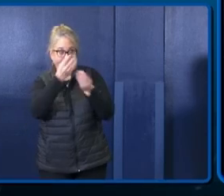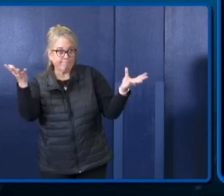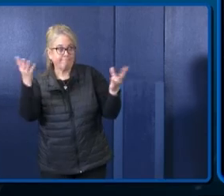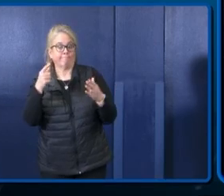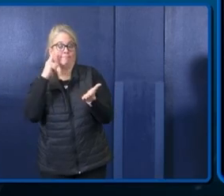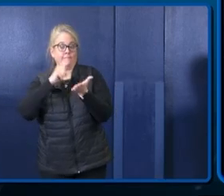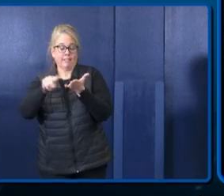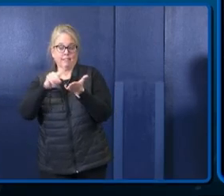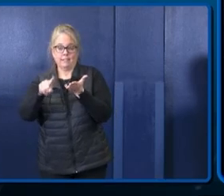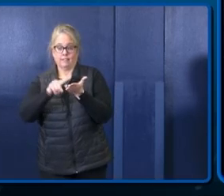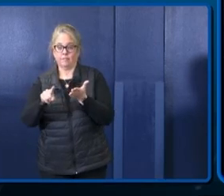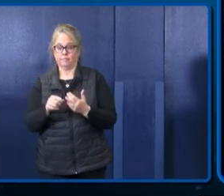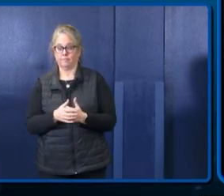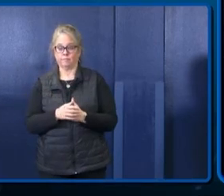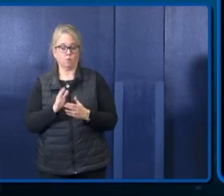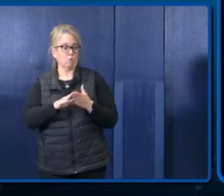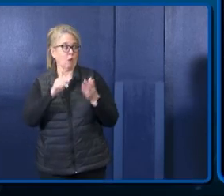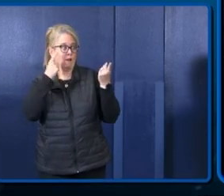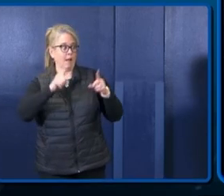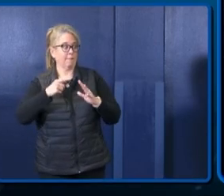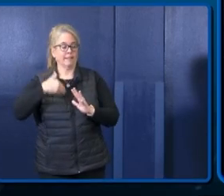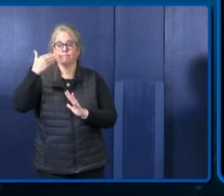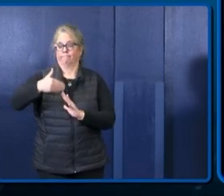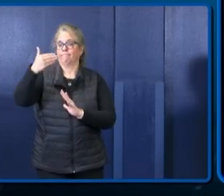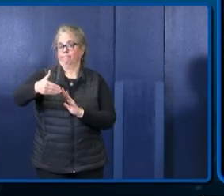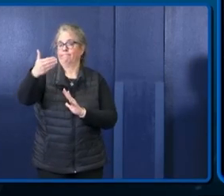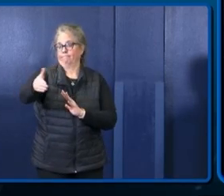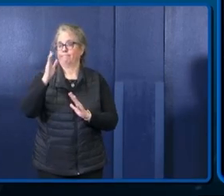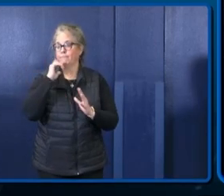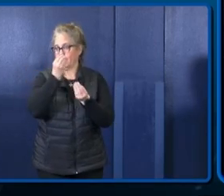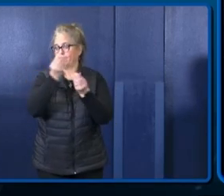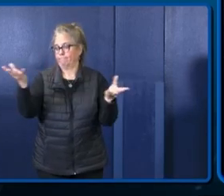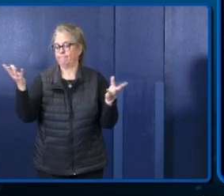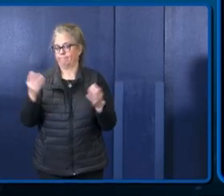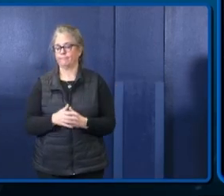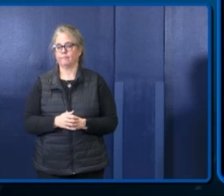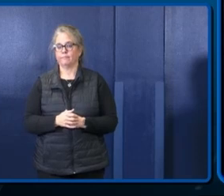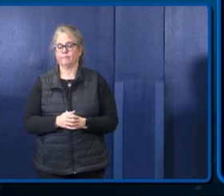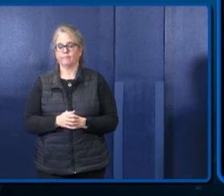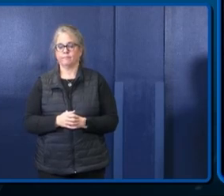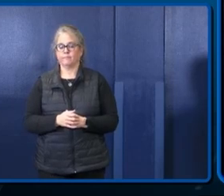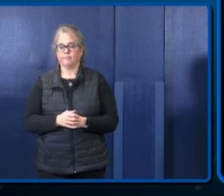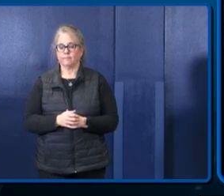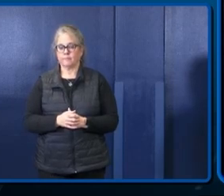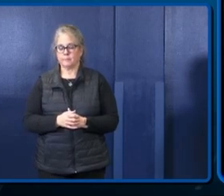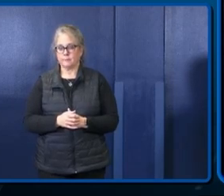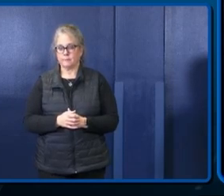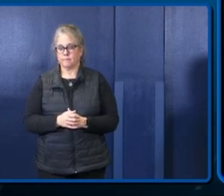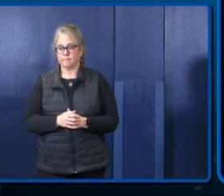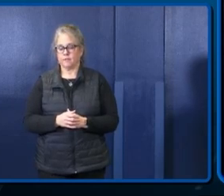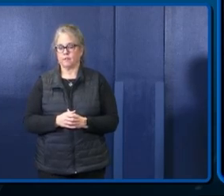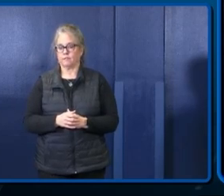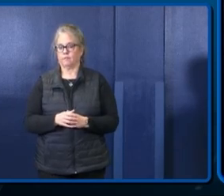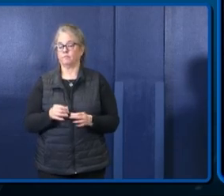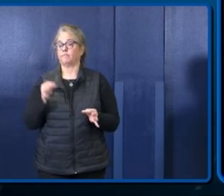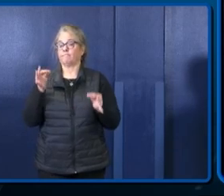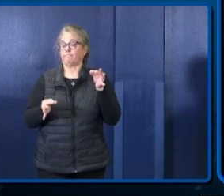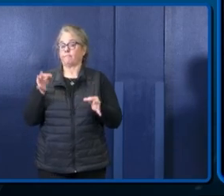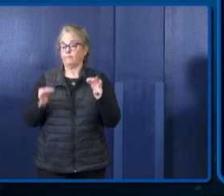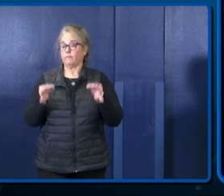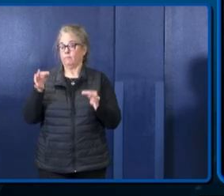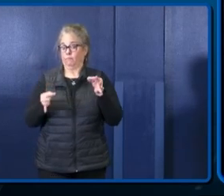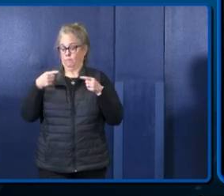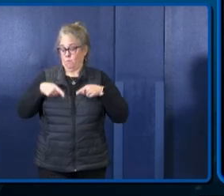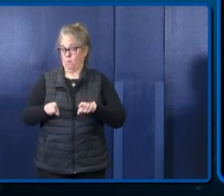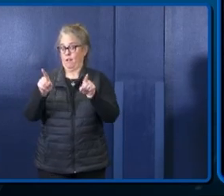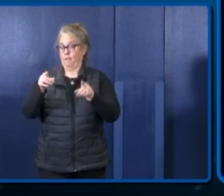down the road. At the conclusion of that hearing, we will be asking the judge to, again, bind the defendant over on